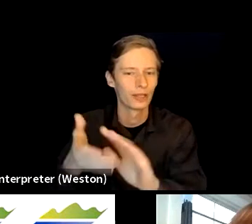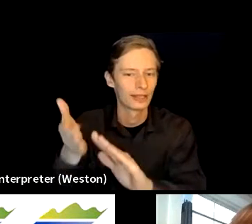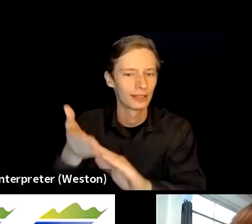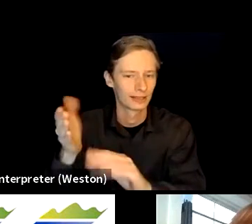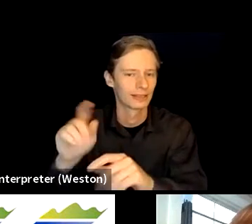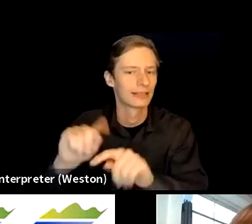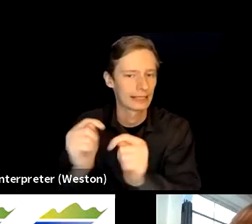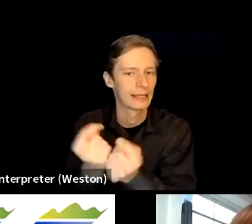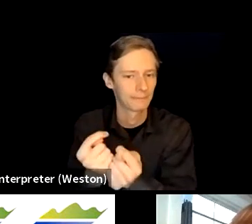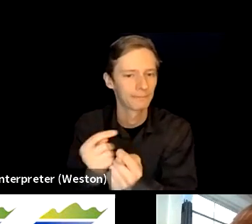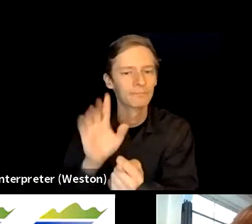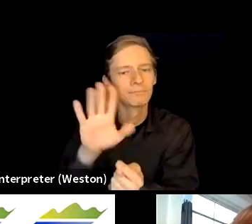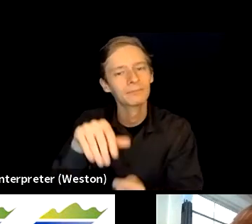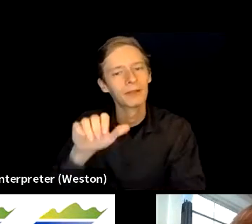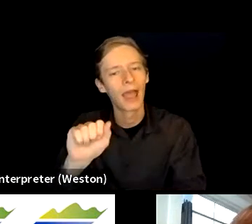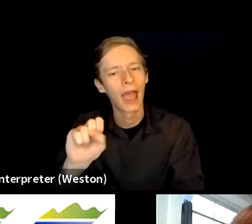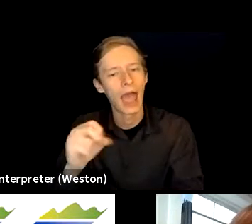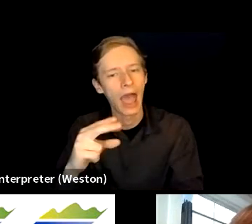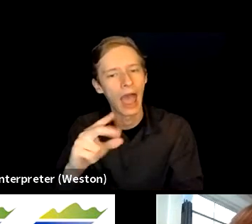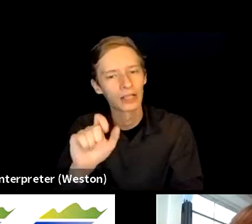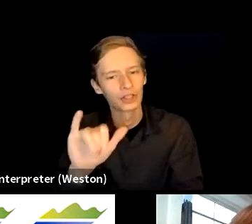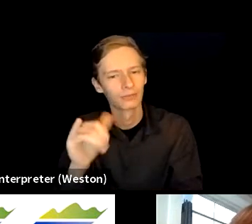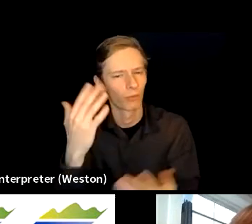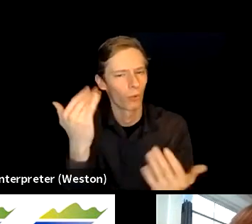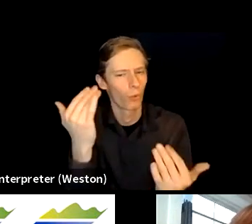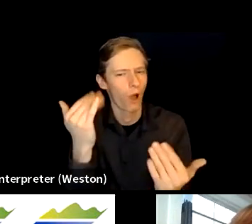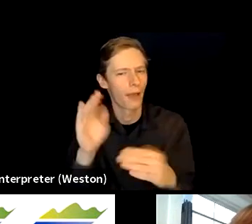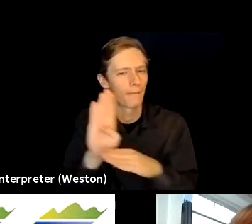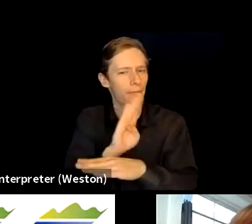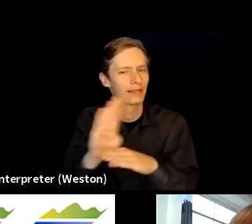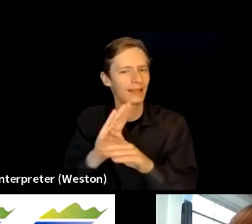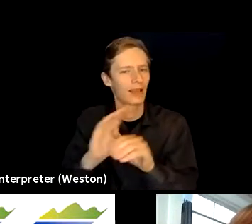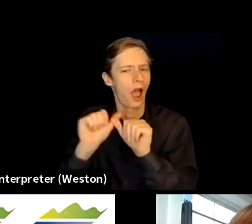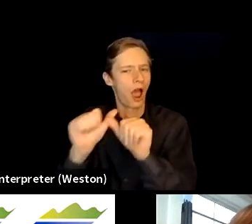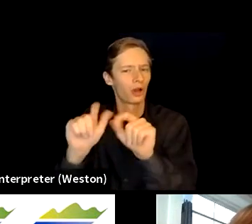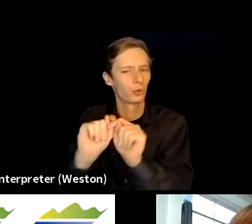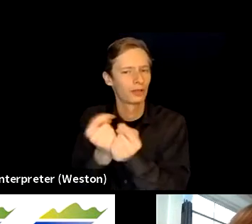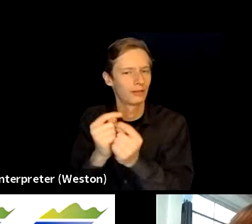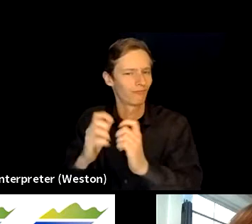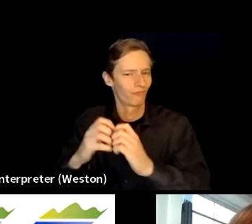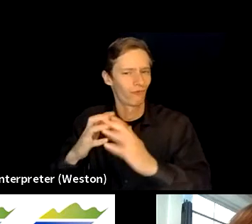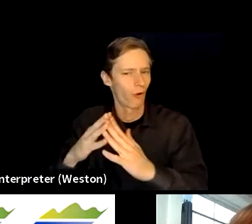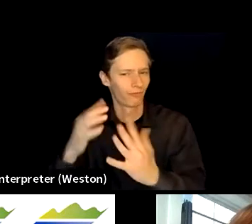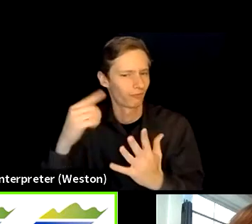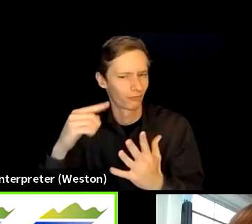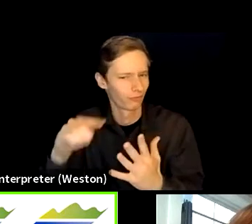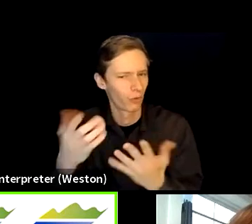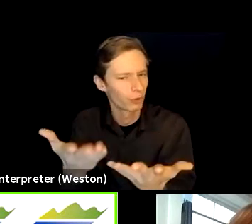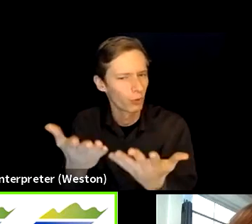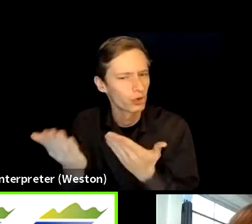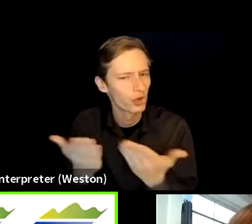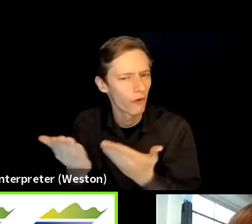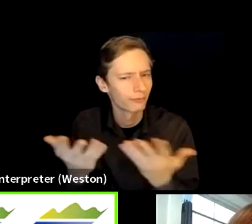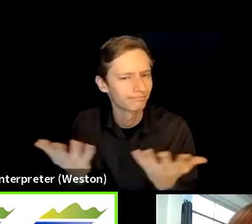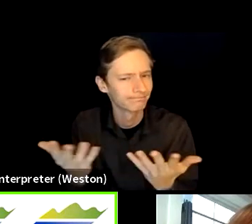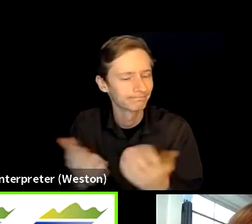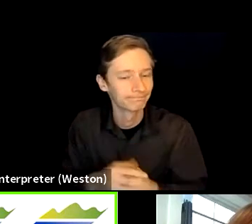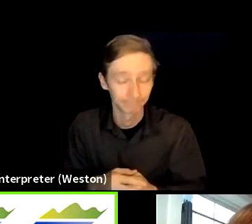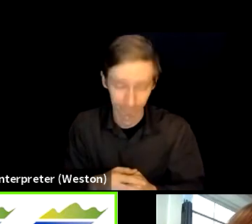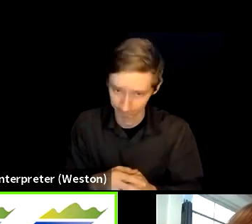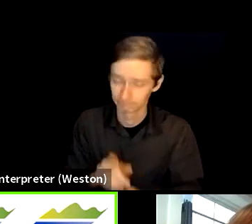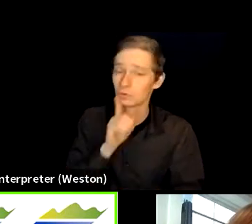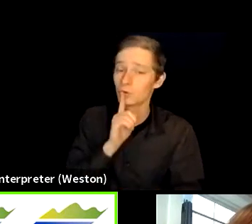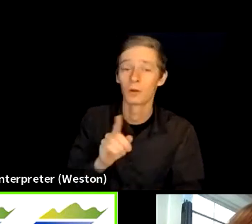you share why was the business continuity team formed and what services do you offer? Sure. So the business continuity team was